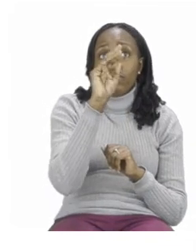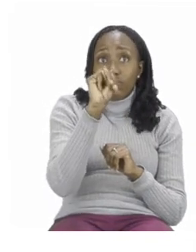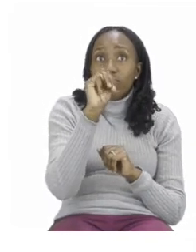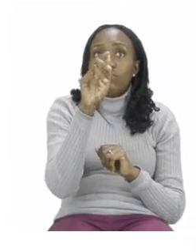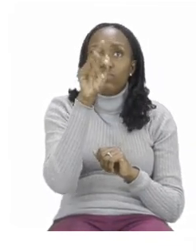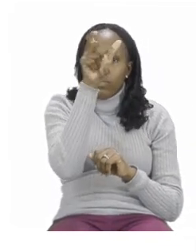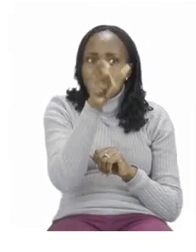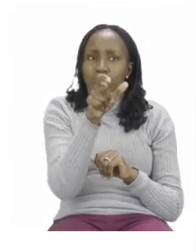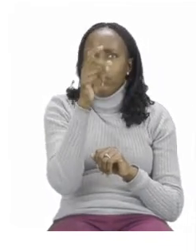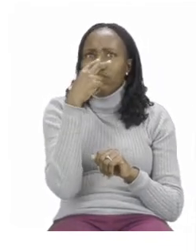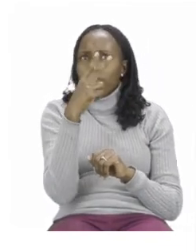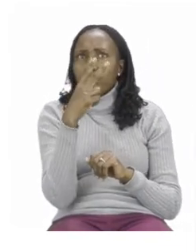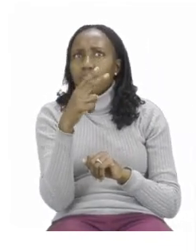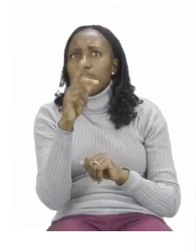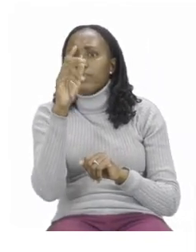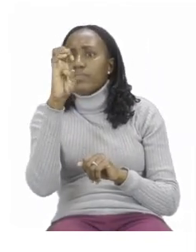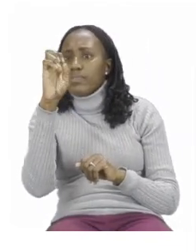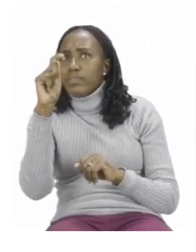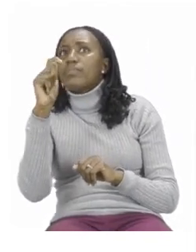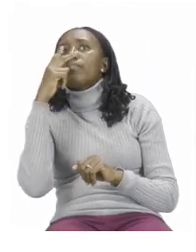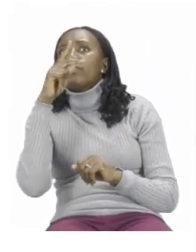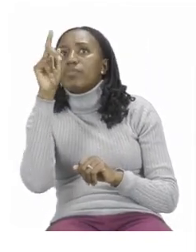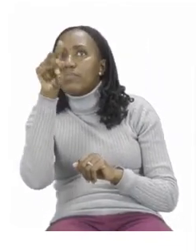too hard, you can always ask an adult to help you.